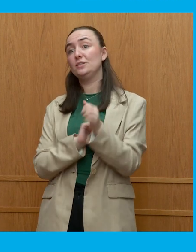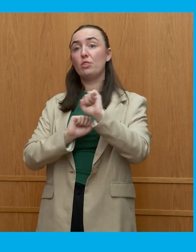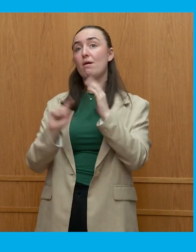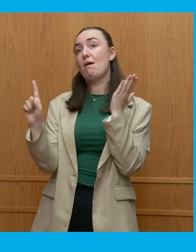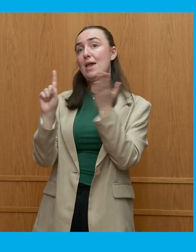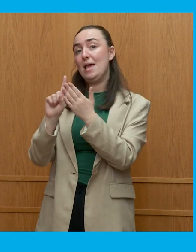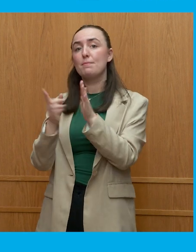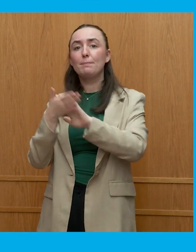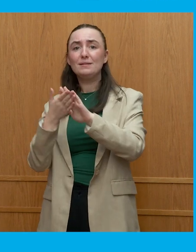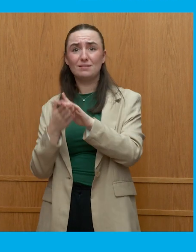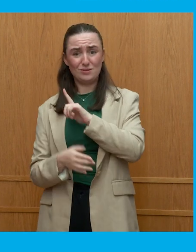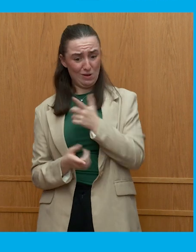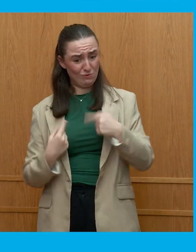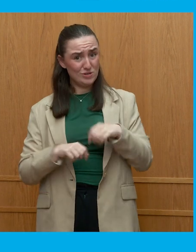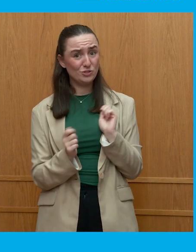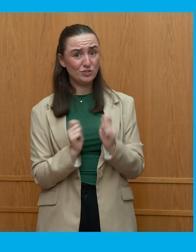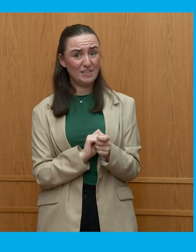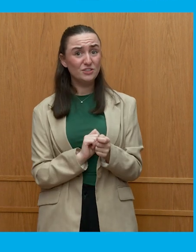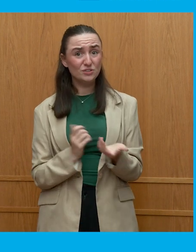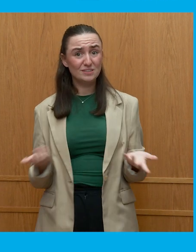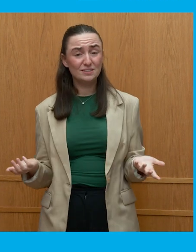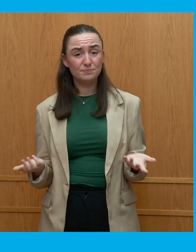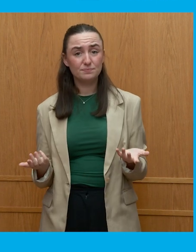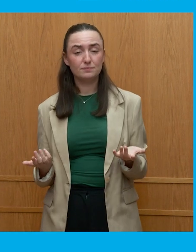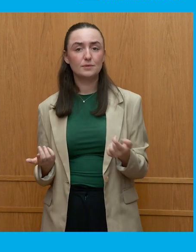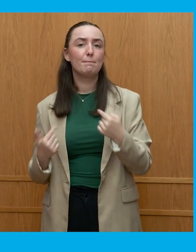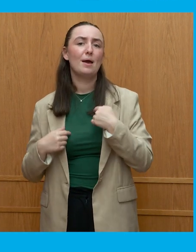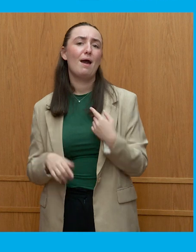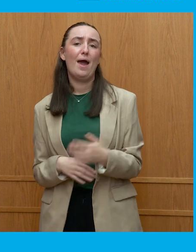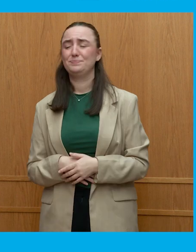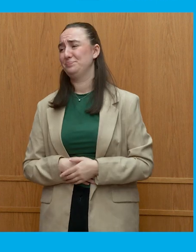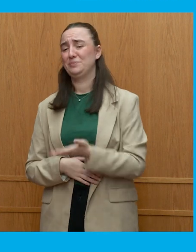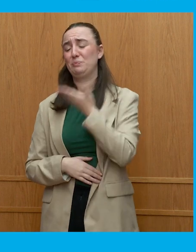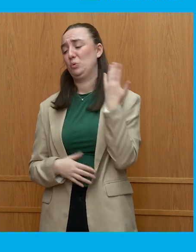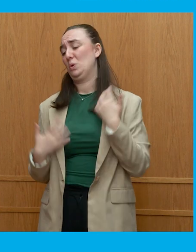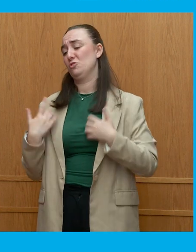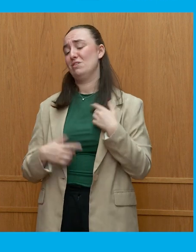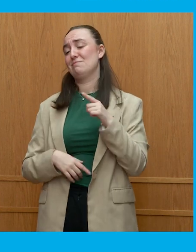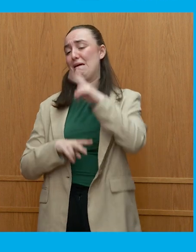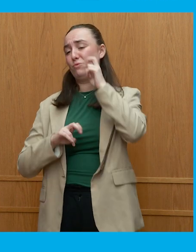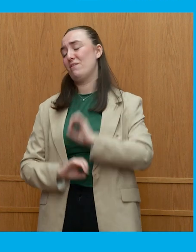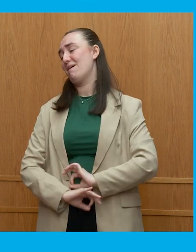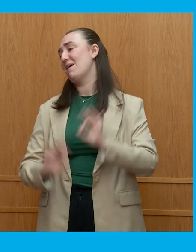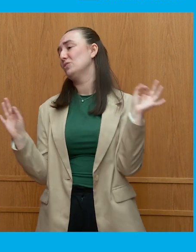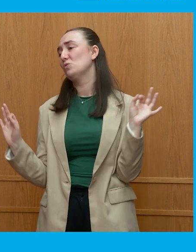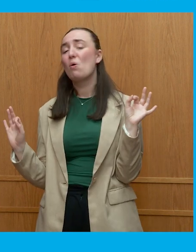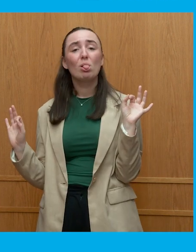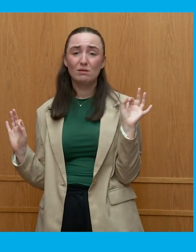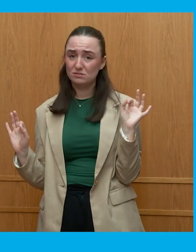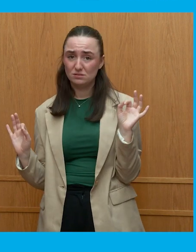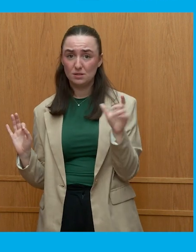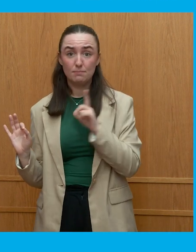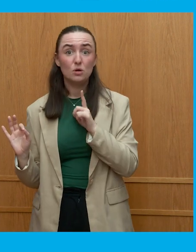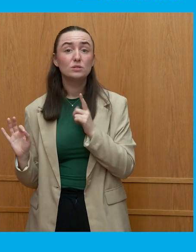forth. But, you know, I have, now I'm out, I have absolutely no time for it at all, because they're just... But at the time, difficult